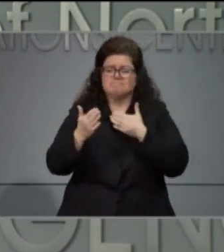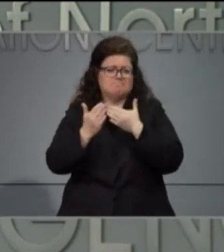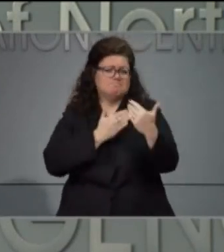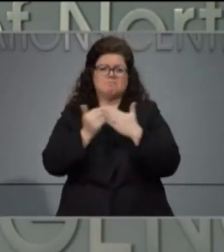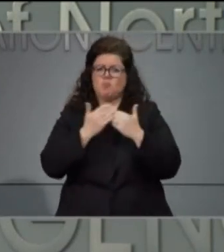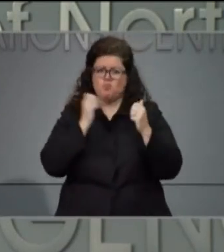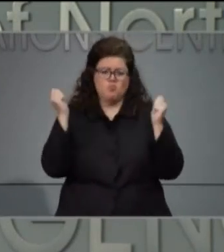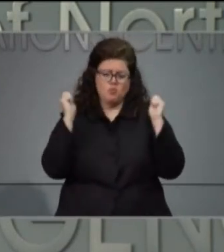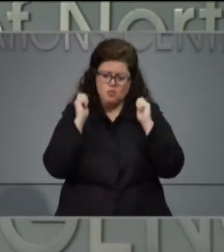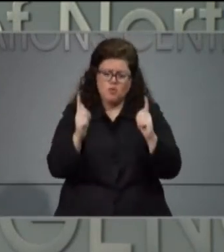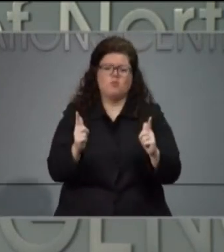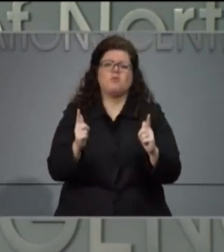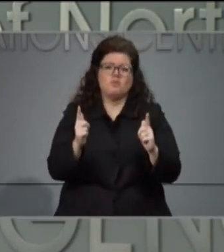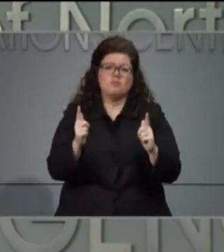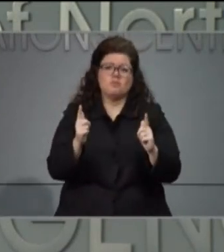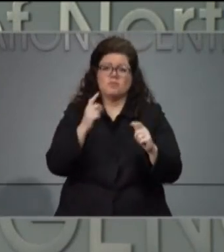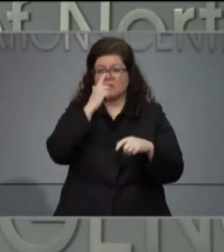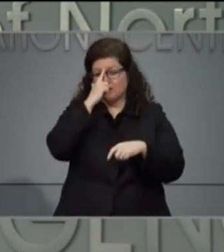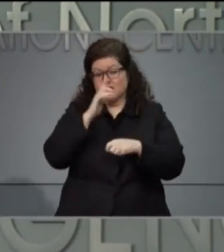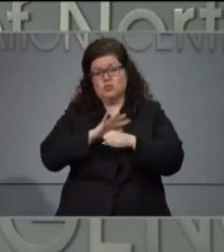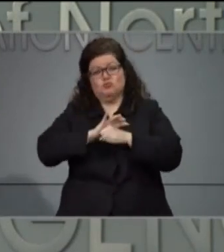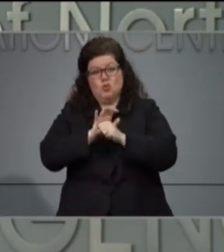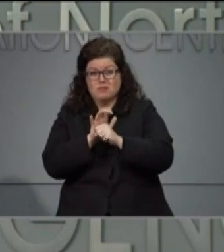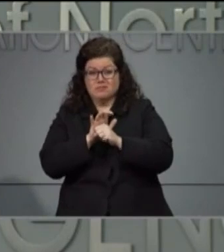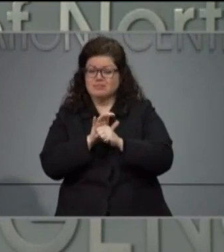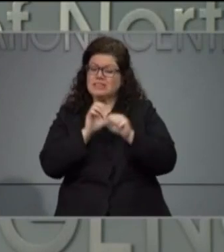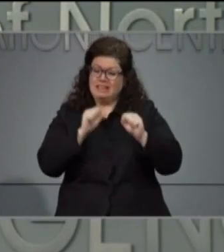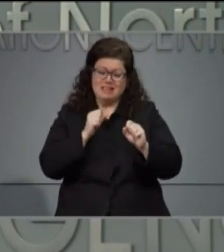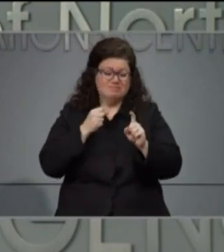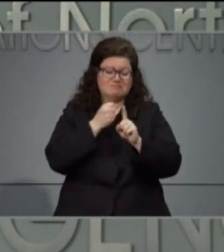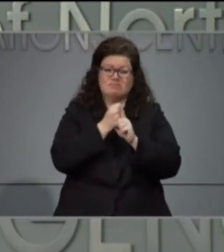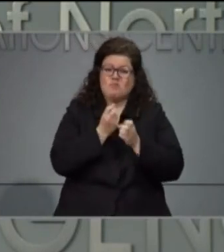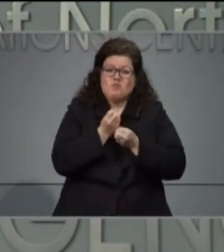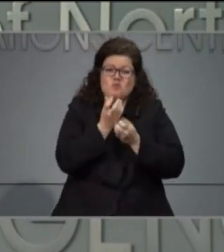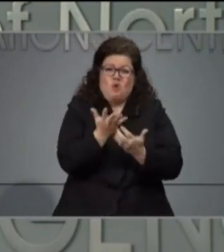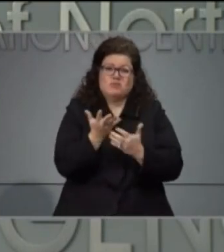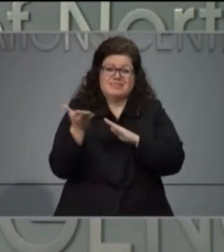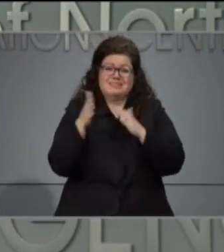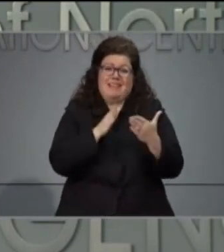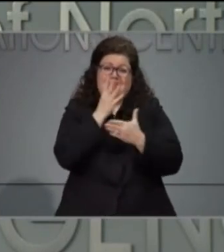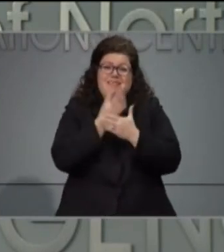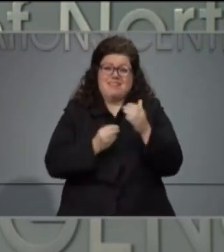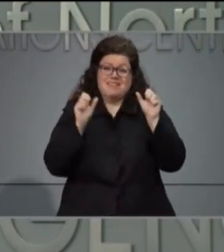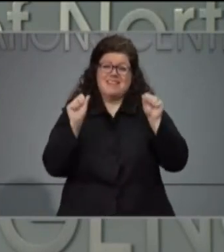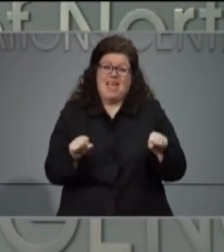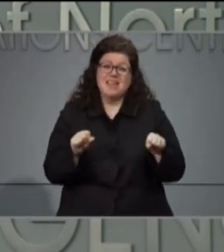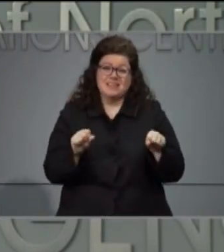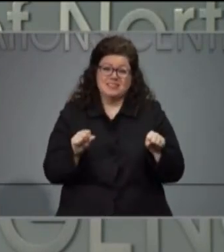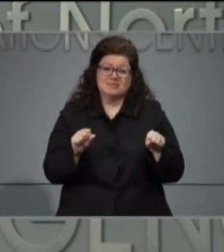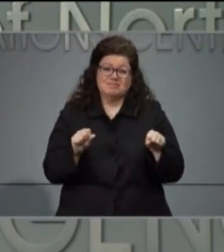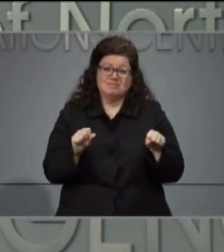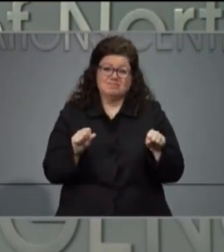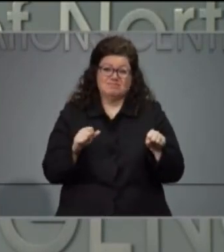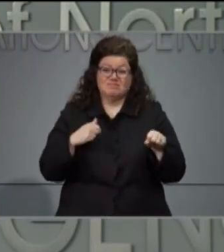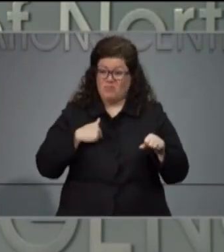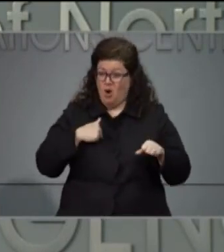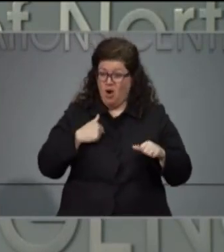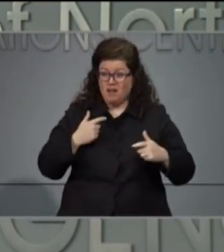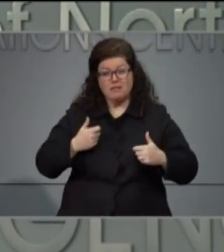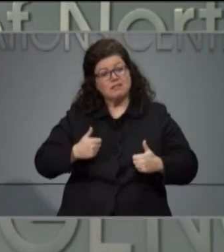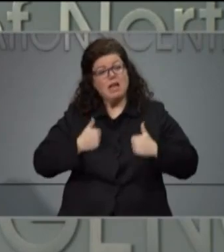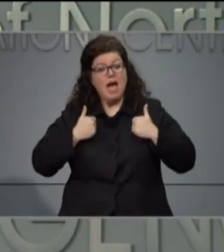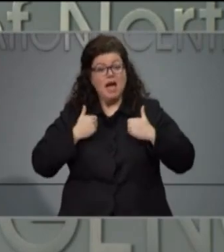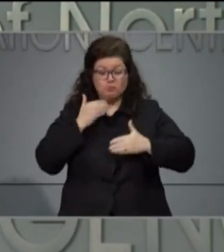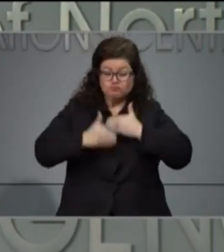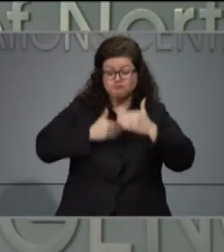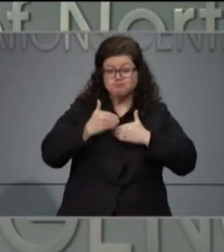This virus can be deadly, and that's why our daily lives have had to change